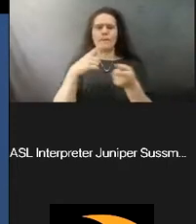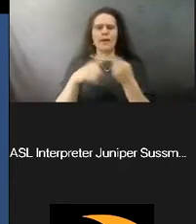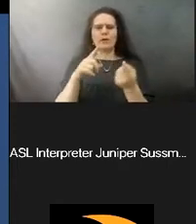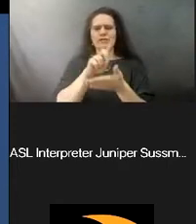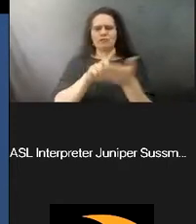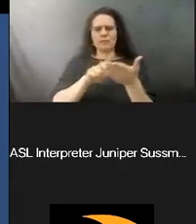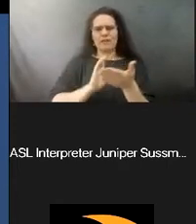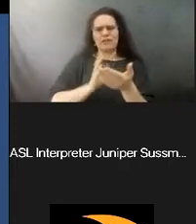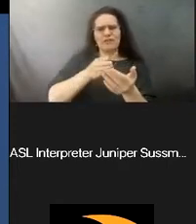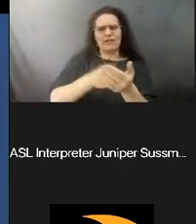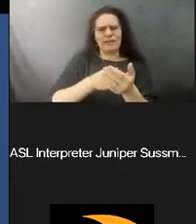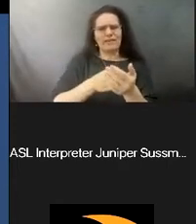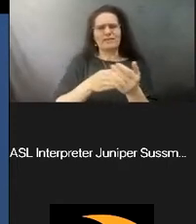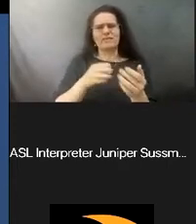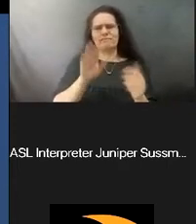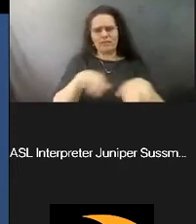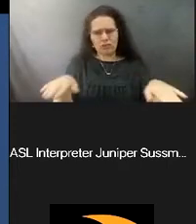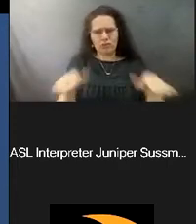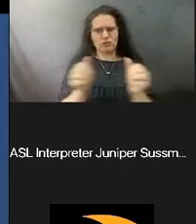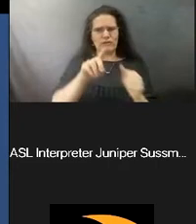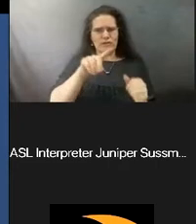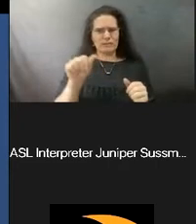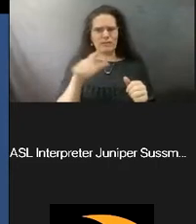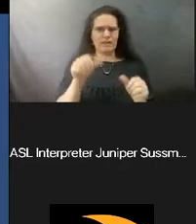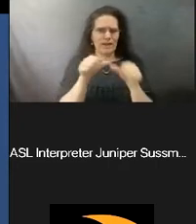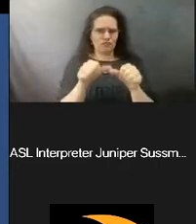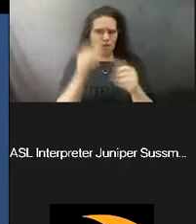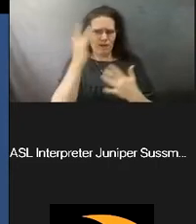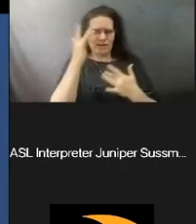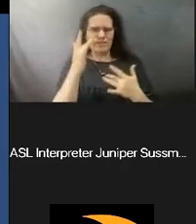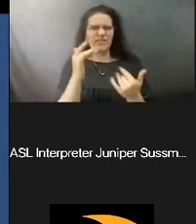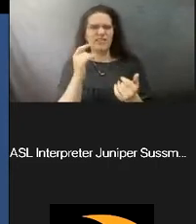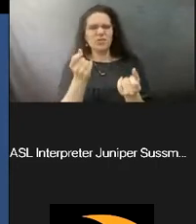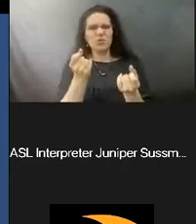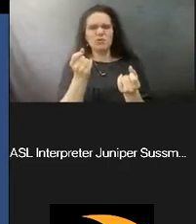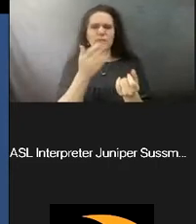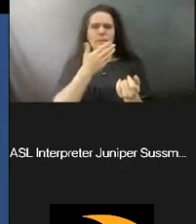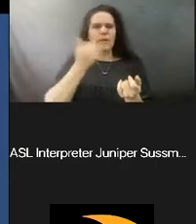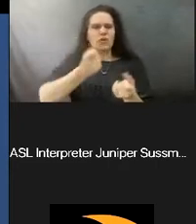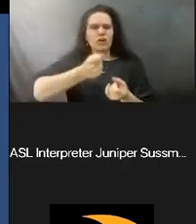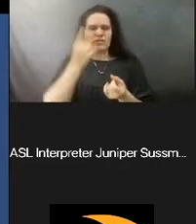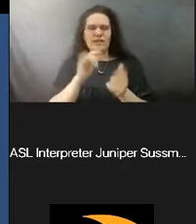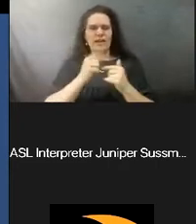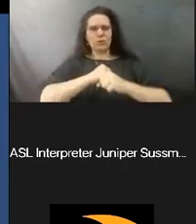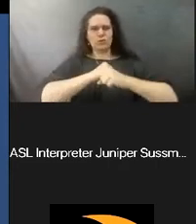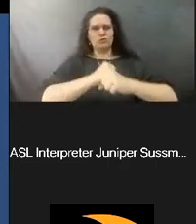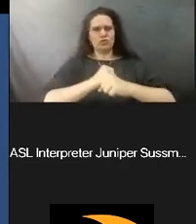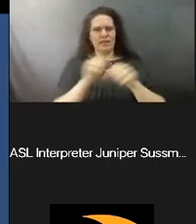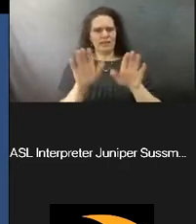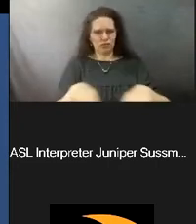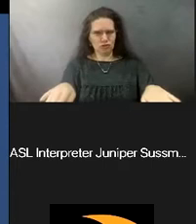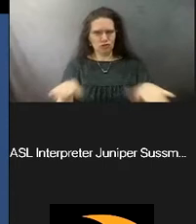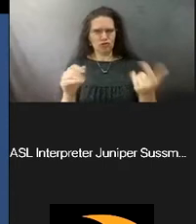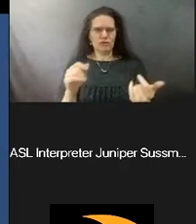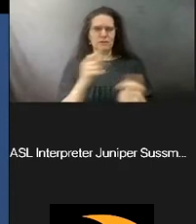centers really better understand their role in securing legal protections for pediatric patients. I'm just providing some